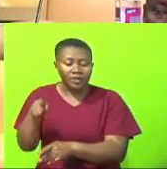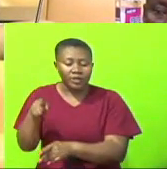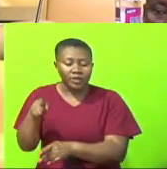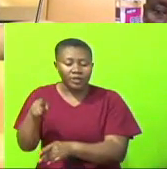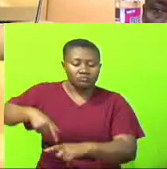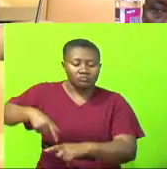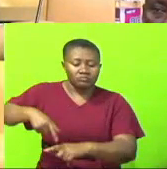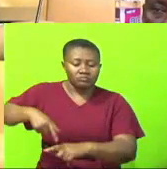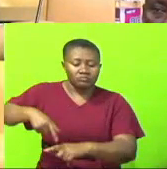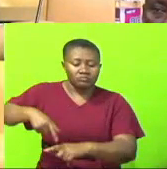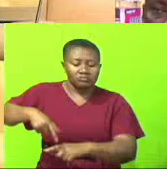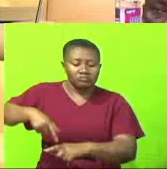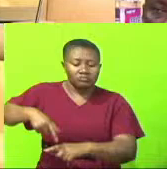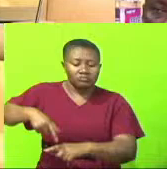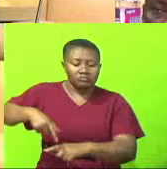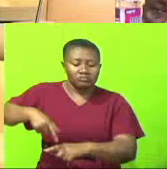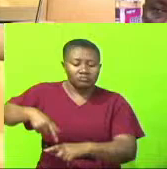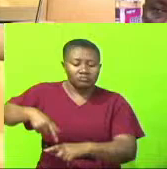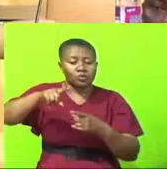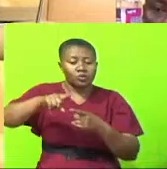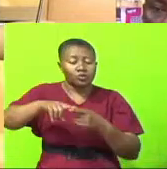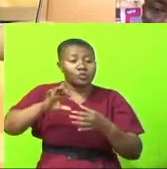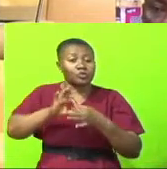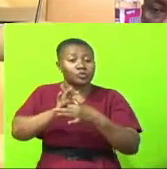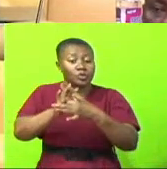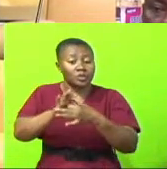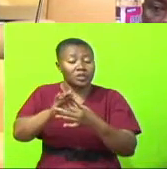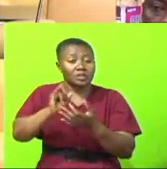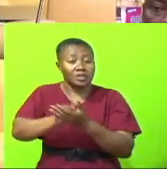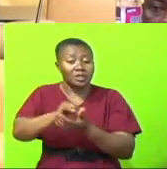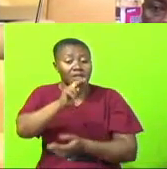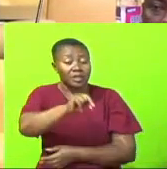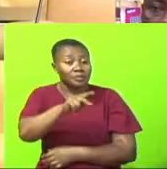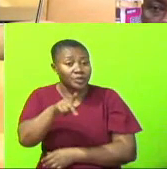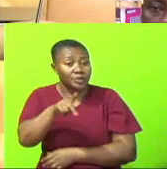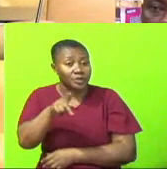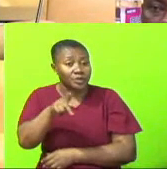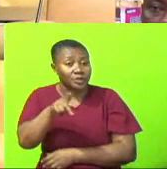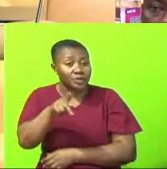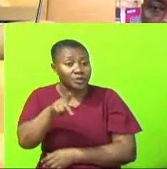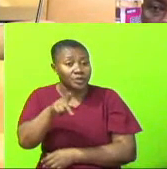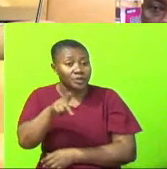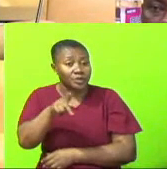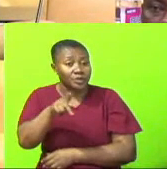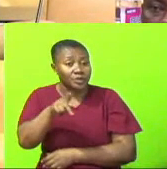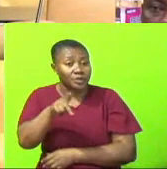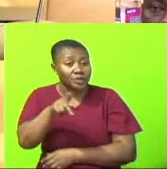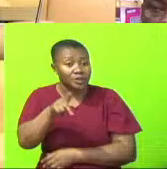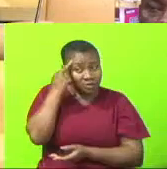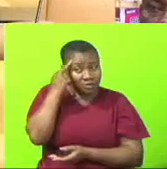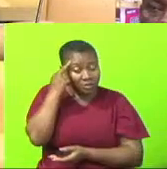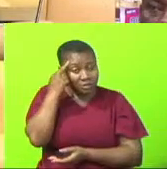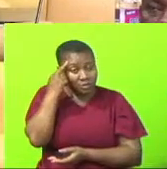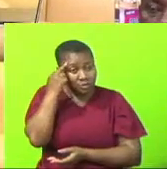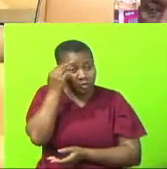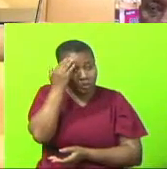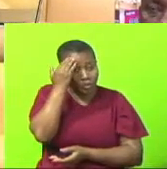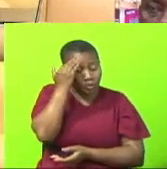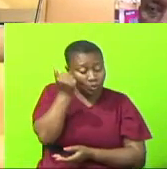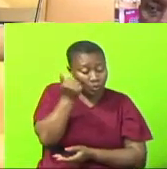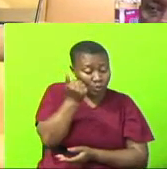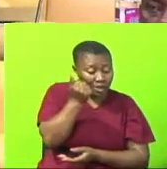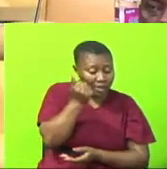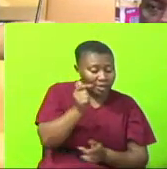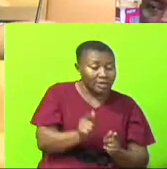be a member of the MPP. It is for that reason, that's why the Secretary, the General Secretary,